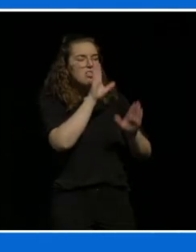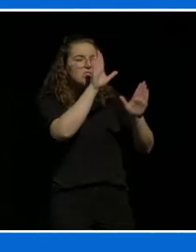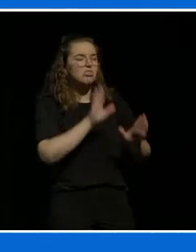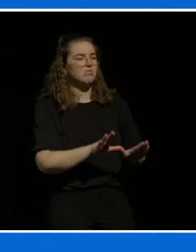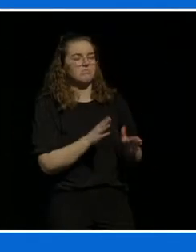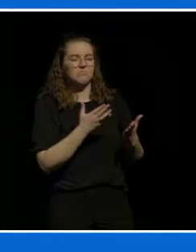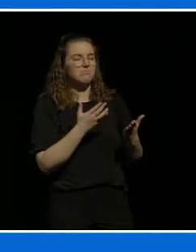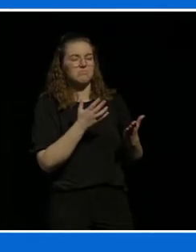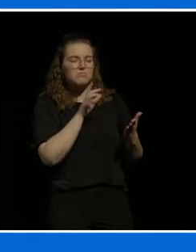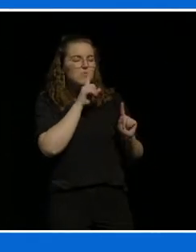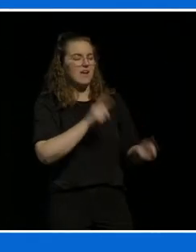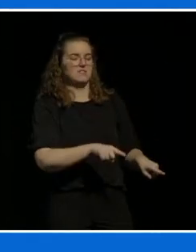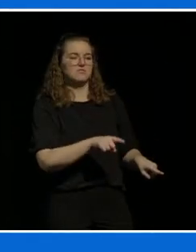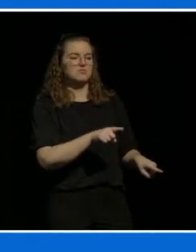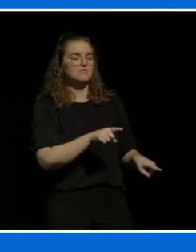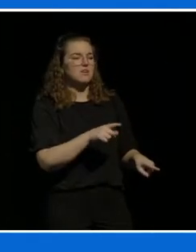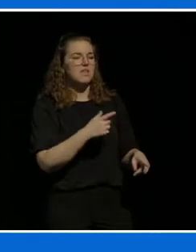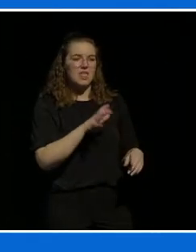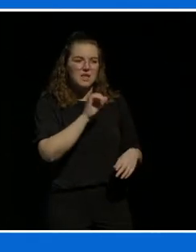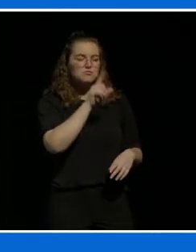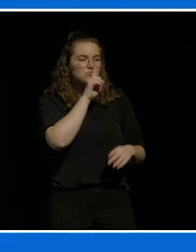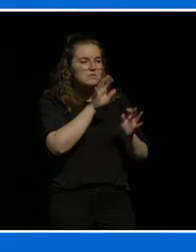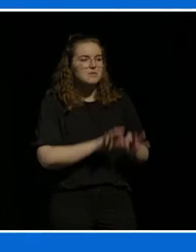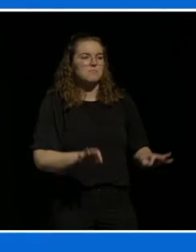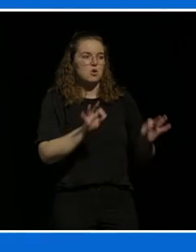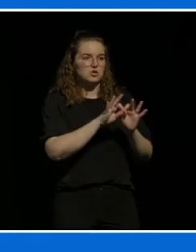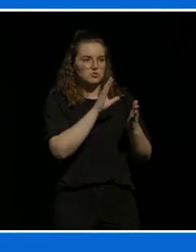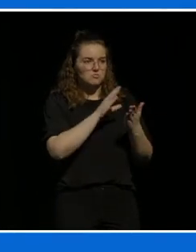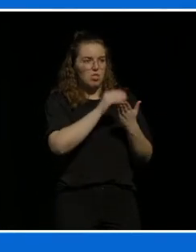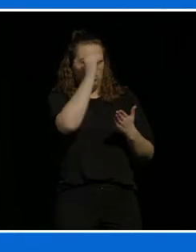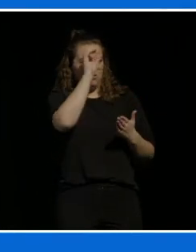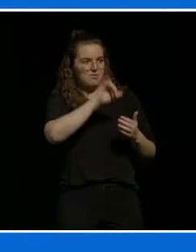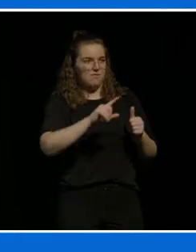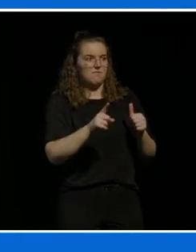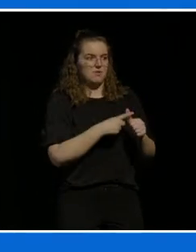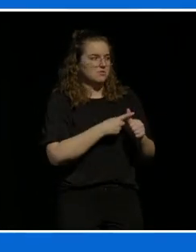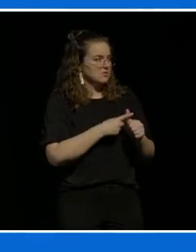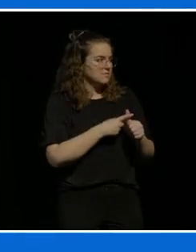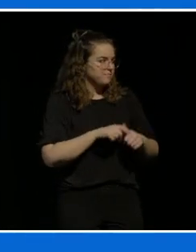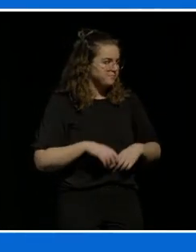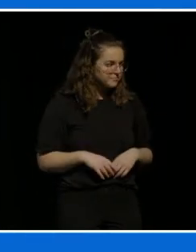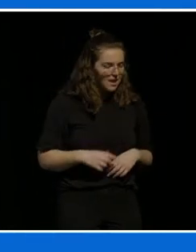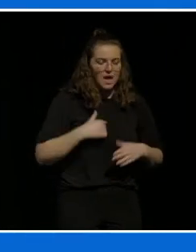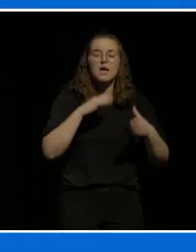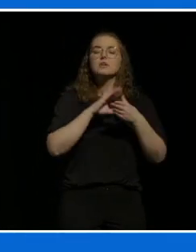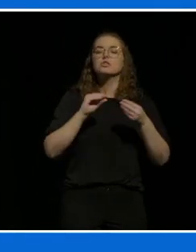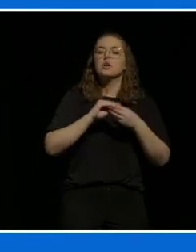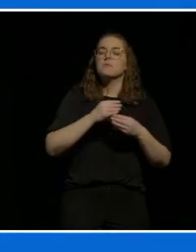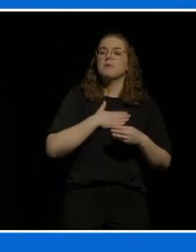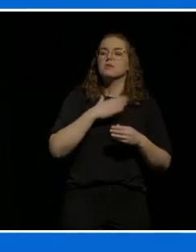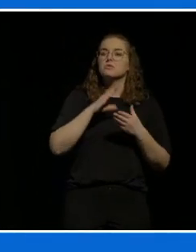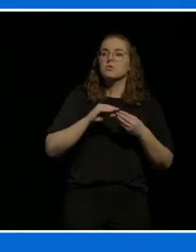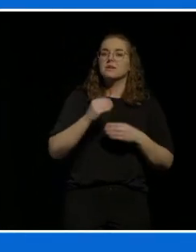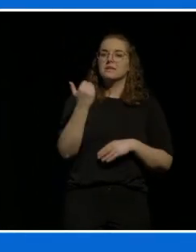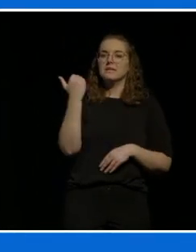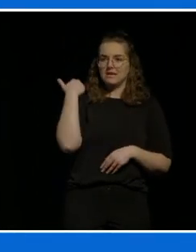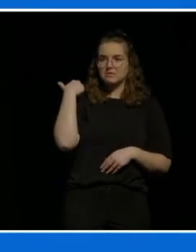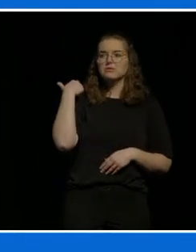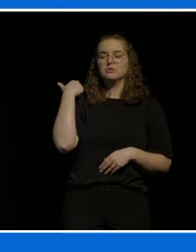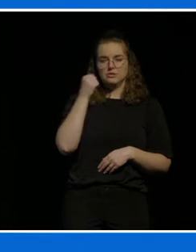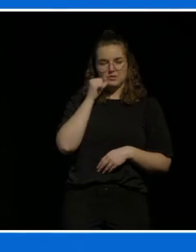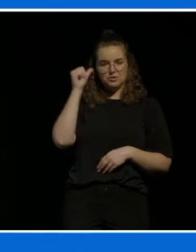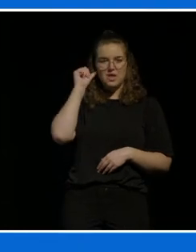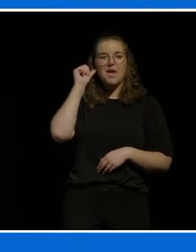and I think it's so key to really understand that first about your own story. I think I shared a little bit of my story yesterday on stage on the video about my